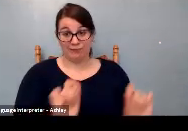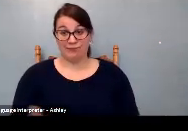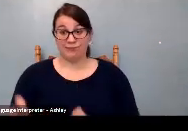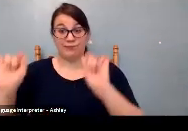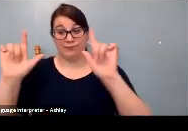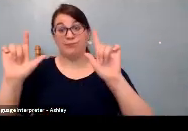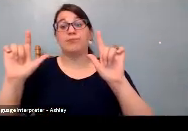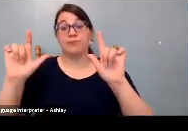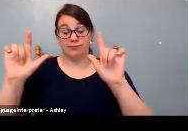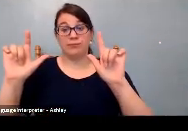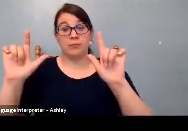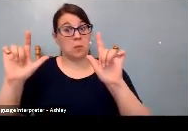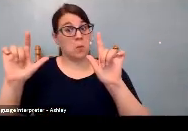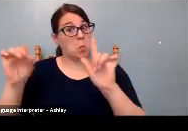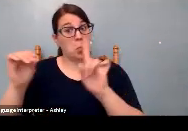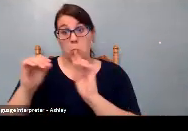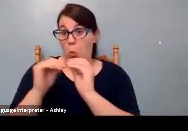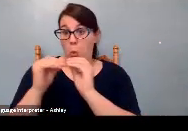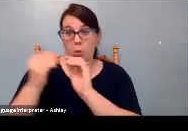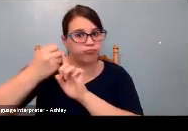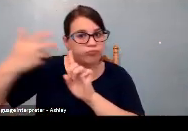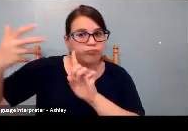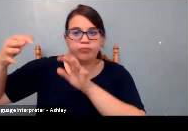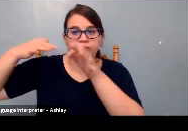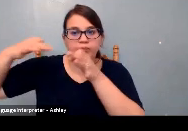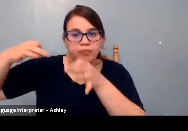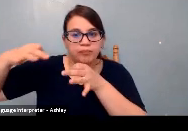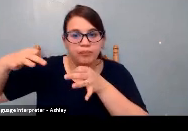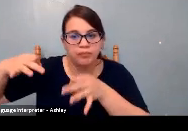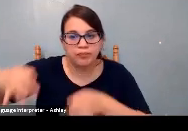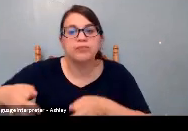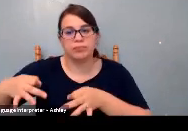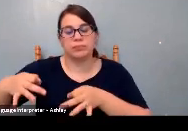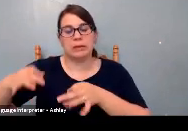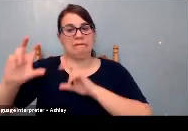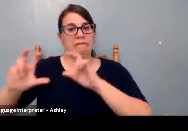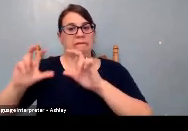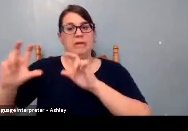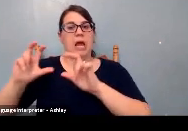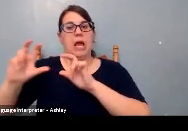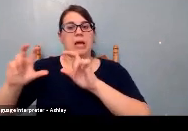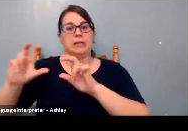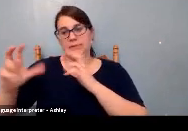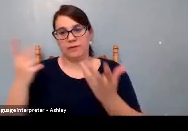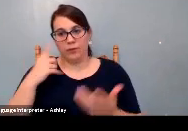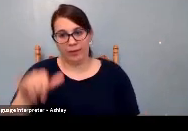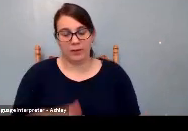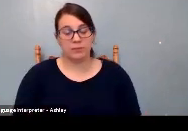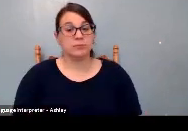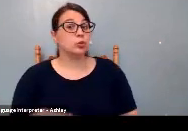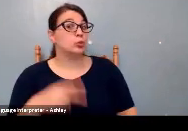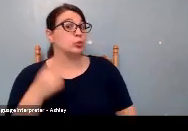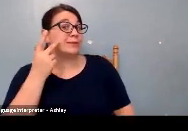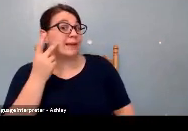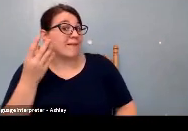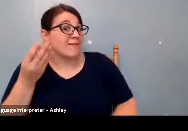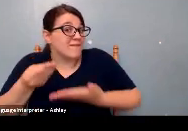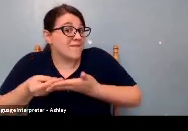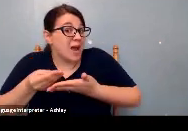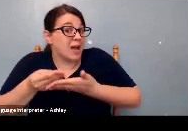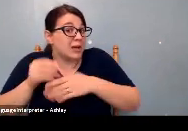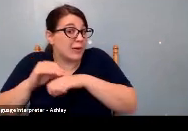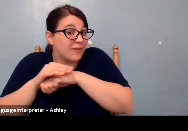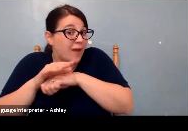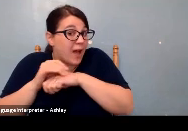a lot more detailed information about the investment piece. And of course, you can seek financial advice from a financial or